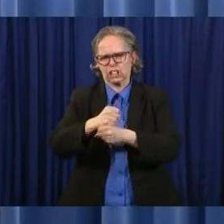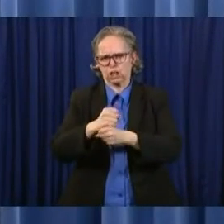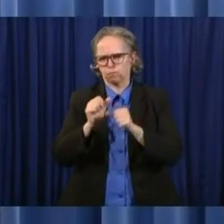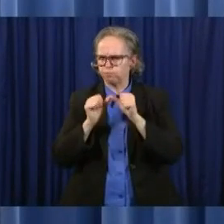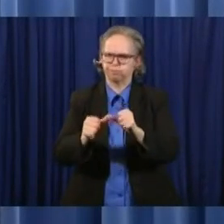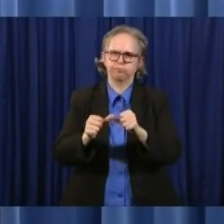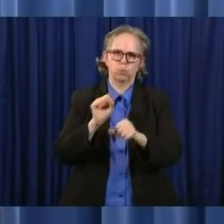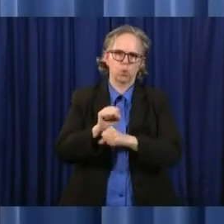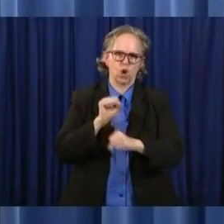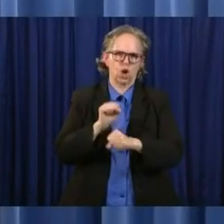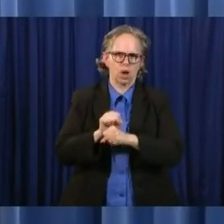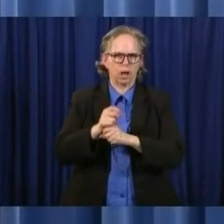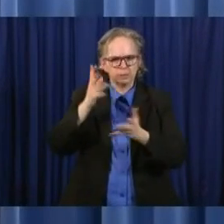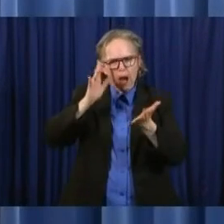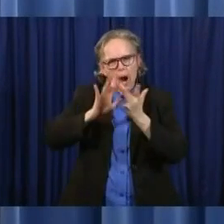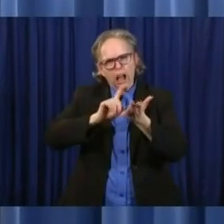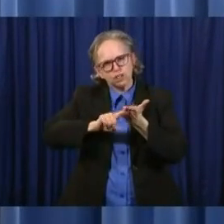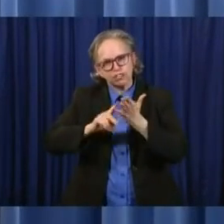Thank you.